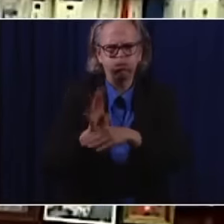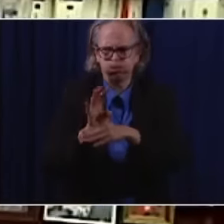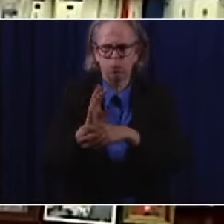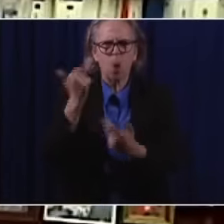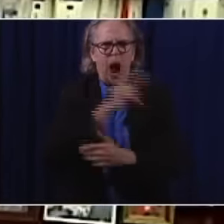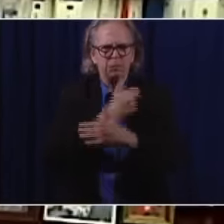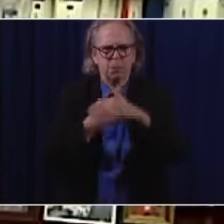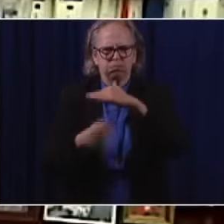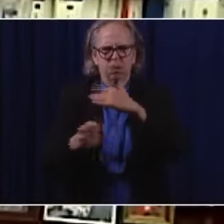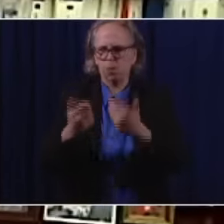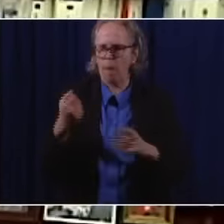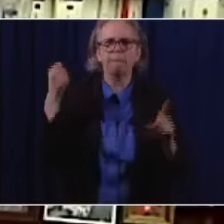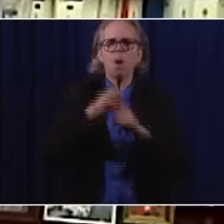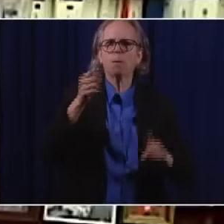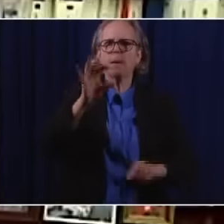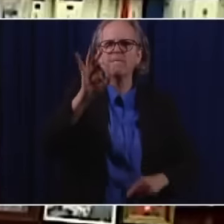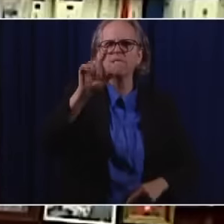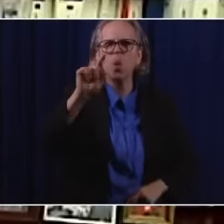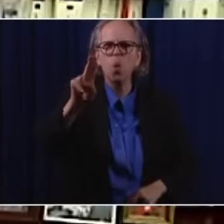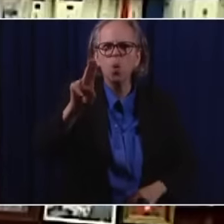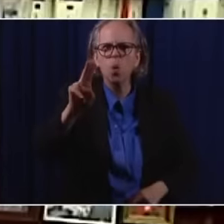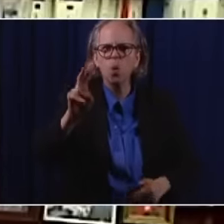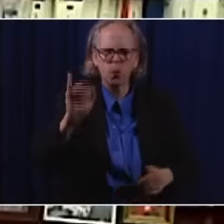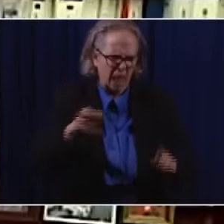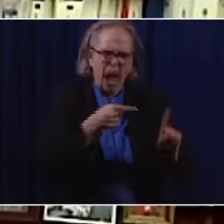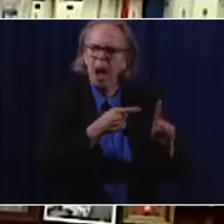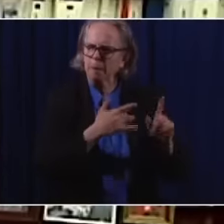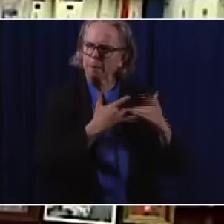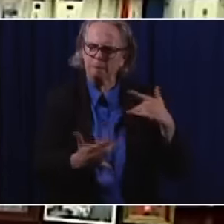hospital occupancy numbers, I think those two